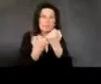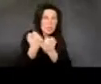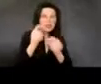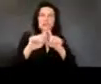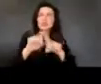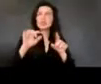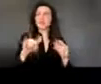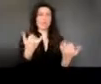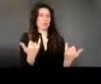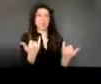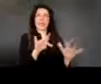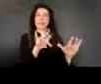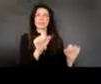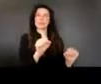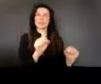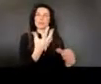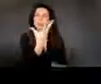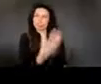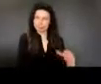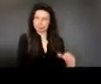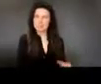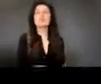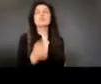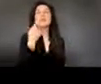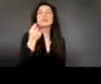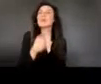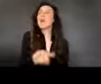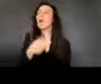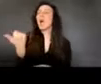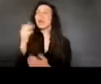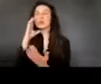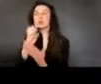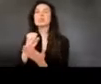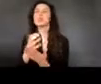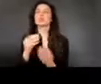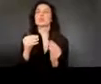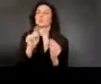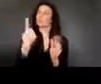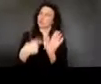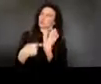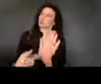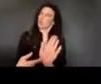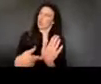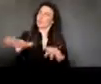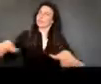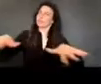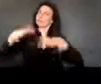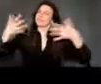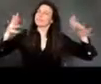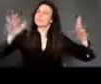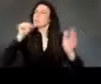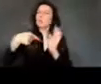of the works, it's just documenting the site that's before you. So there's not a history